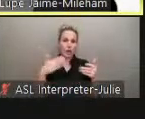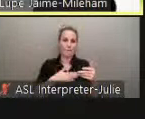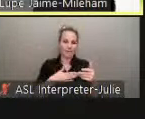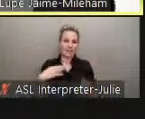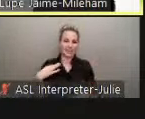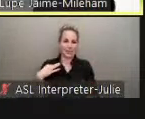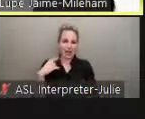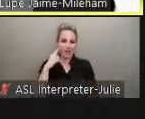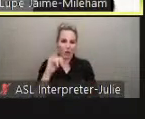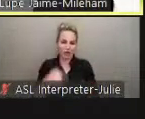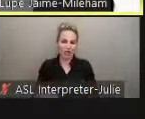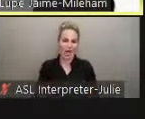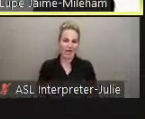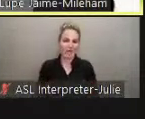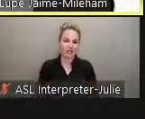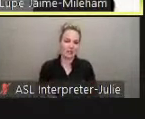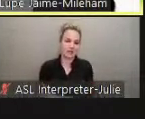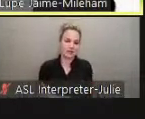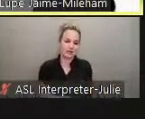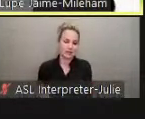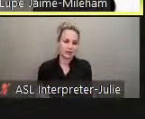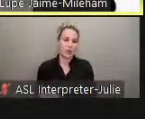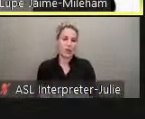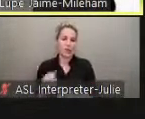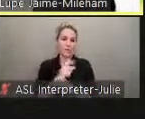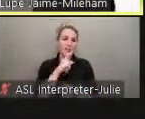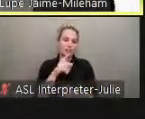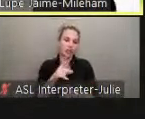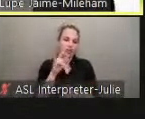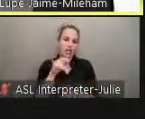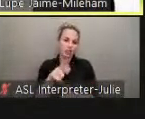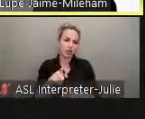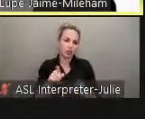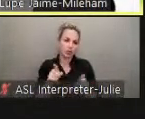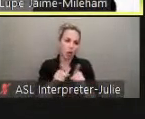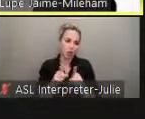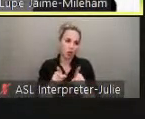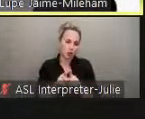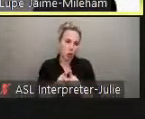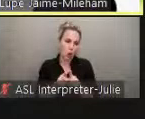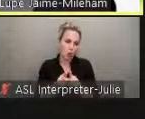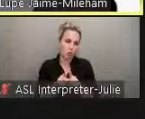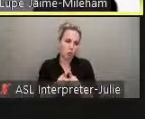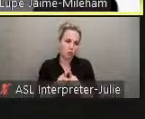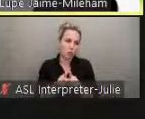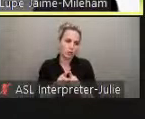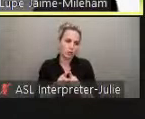apply. We want to make sure that that you are also